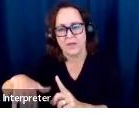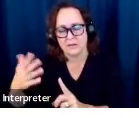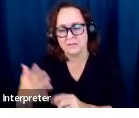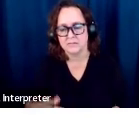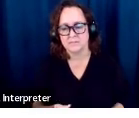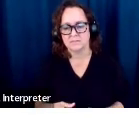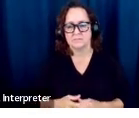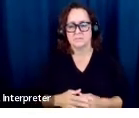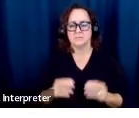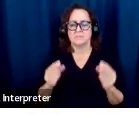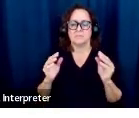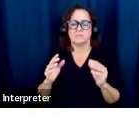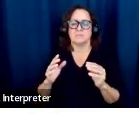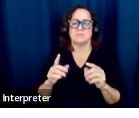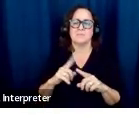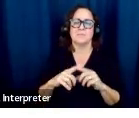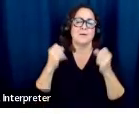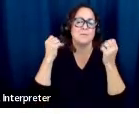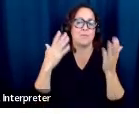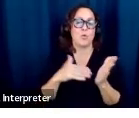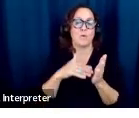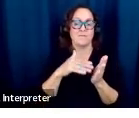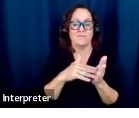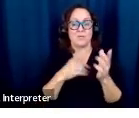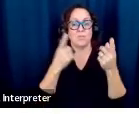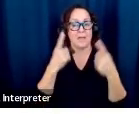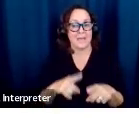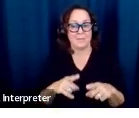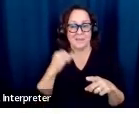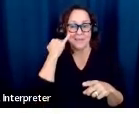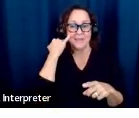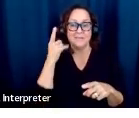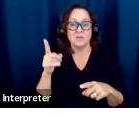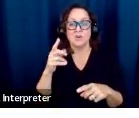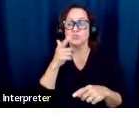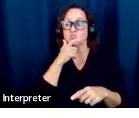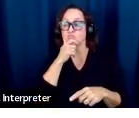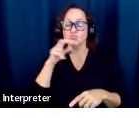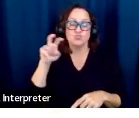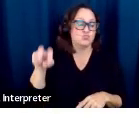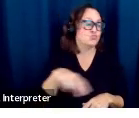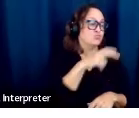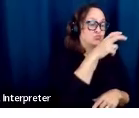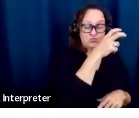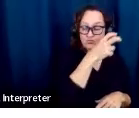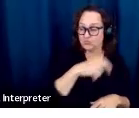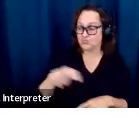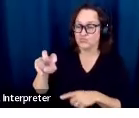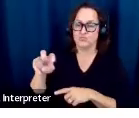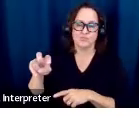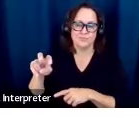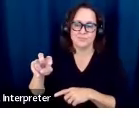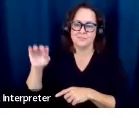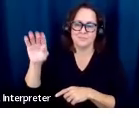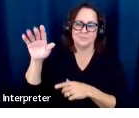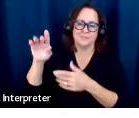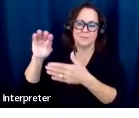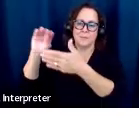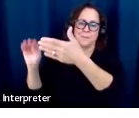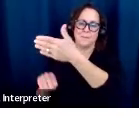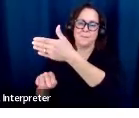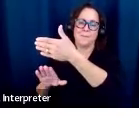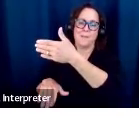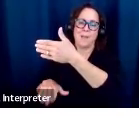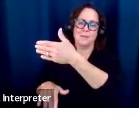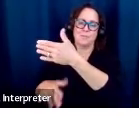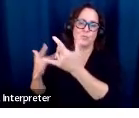more quickly. But yet, in many cases, what would happen if a person wanted to change back to the IDD waiver is that they would be